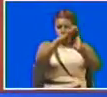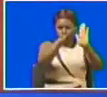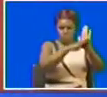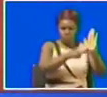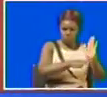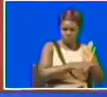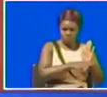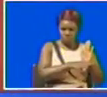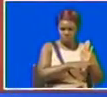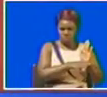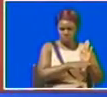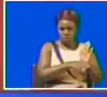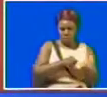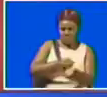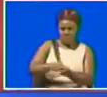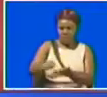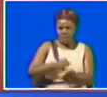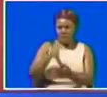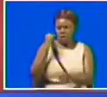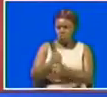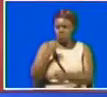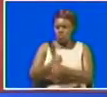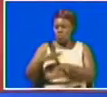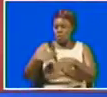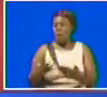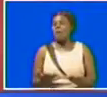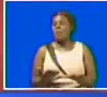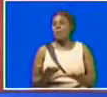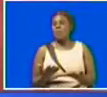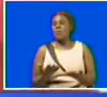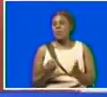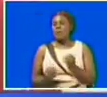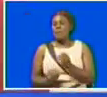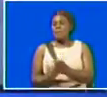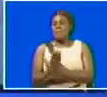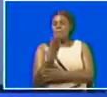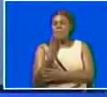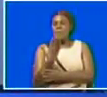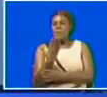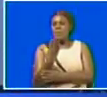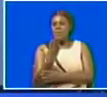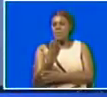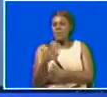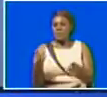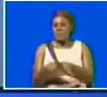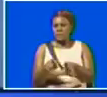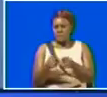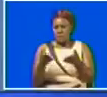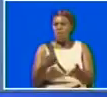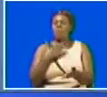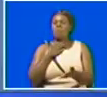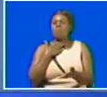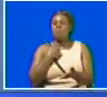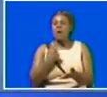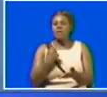That's the brain of the printer. We do that. We have developed the circuit. Cutron Industries is now seeking